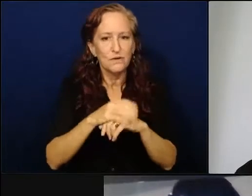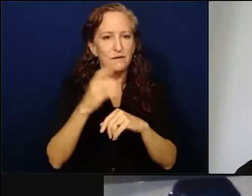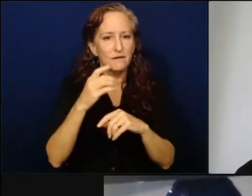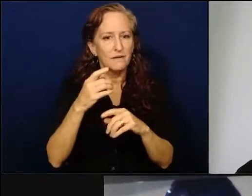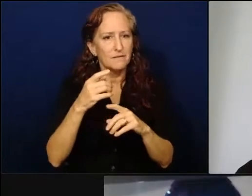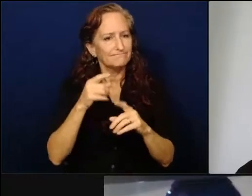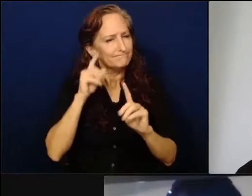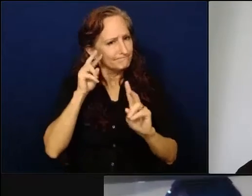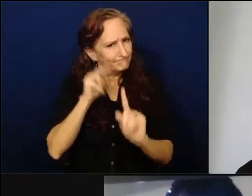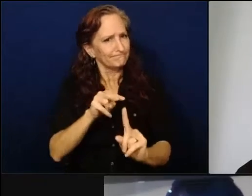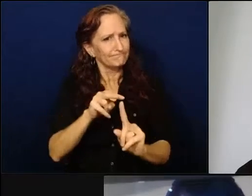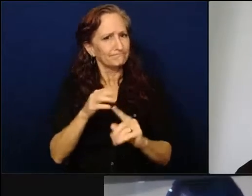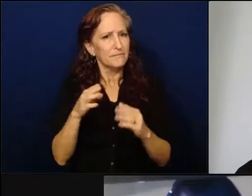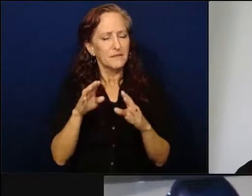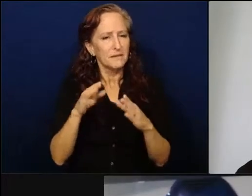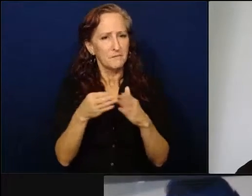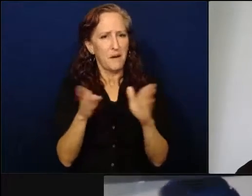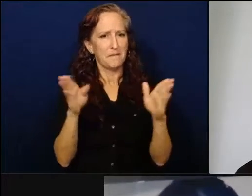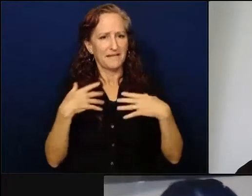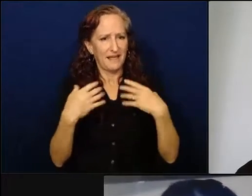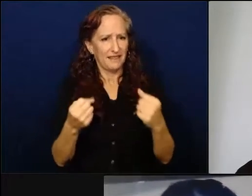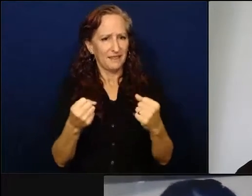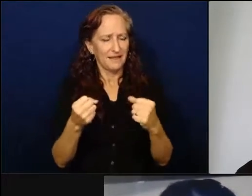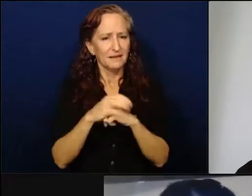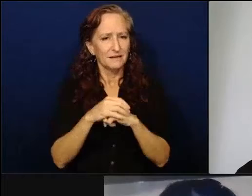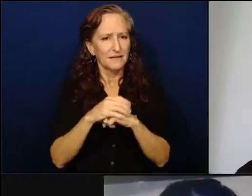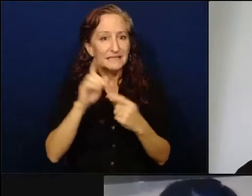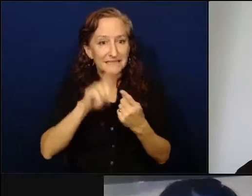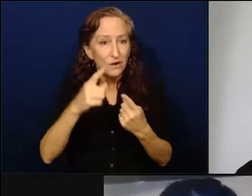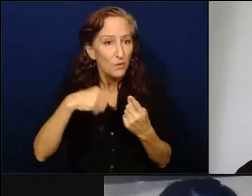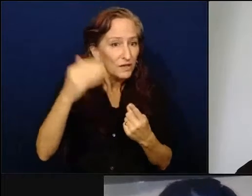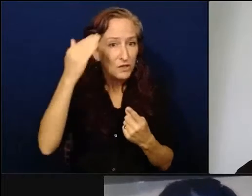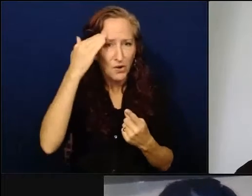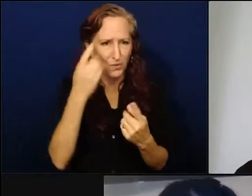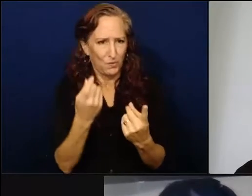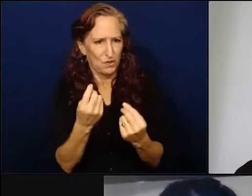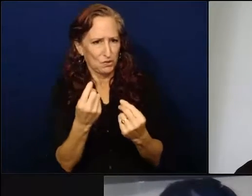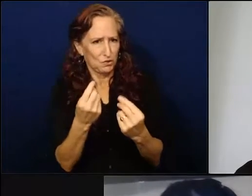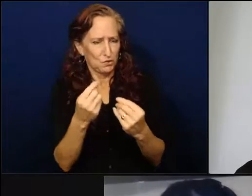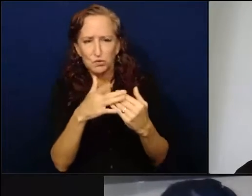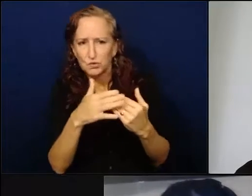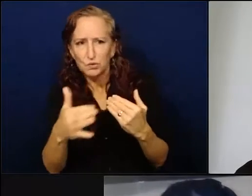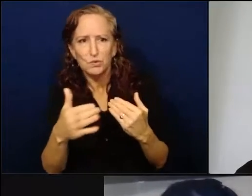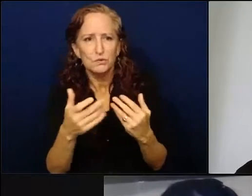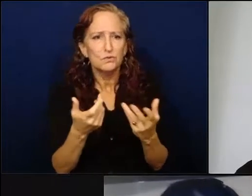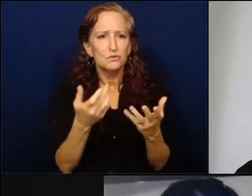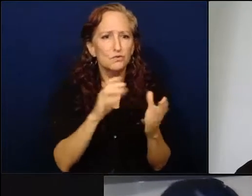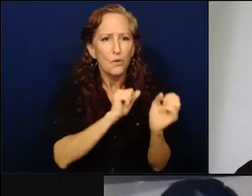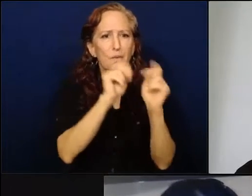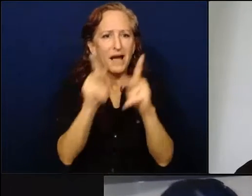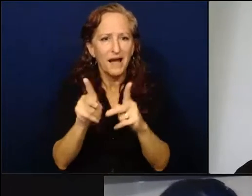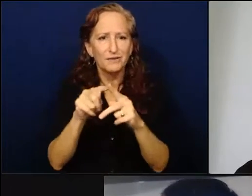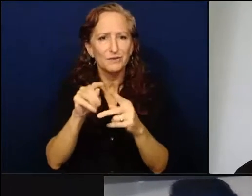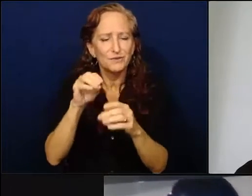public health standpoint until we have determined what we need as a company to be able to re-enter the market. Even though we're